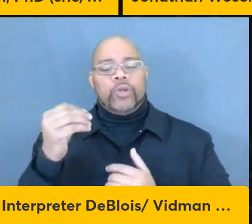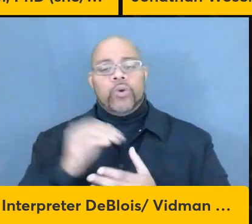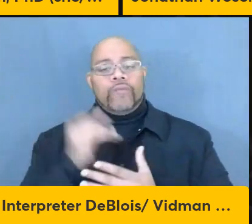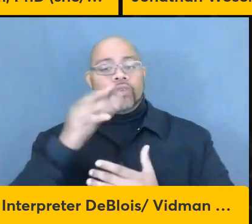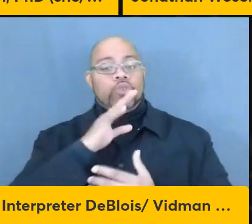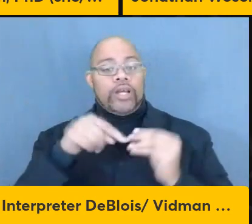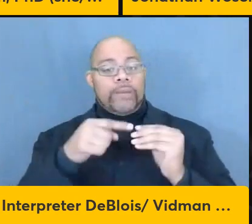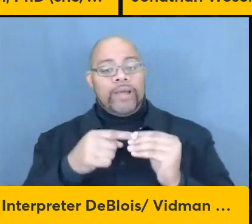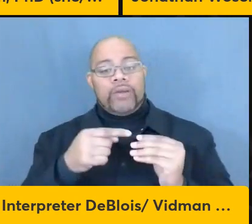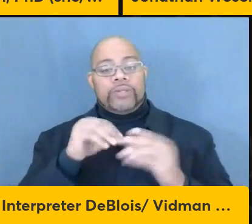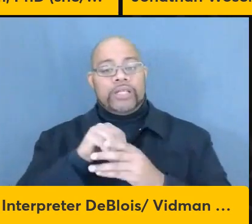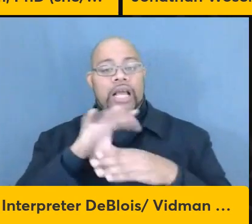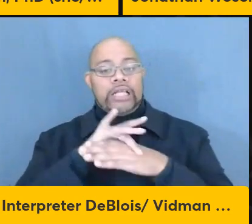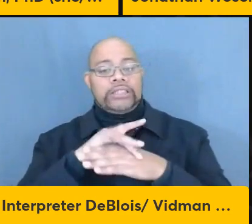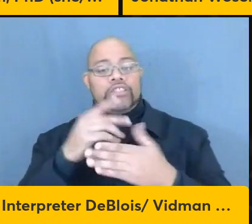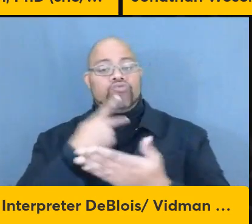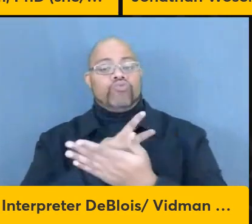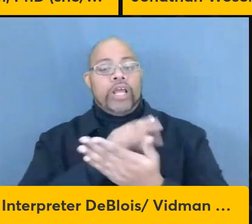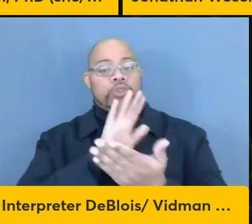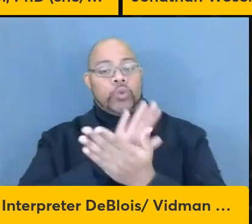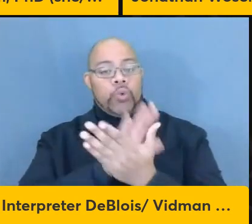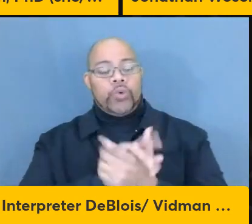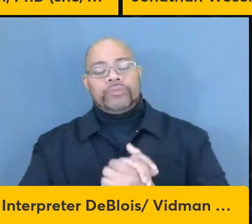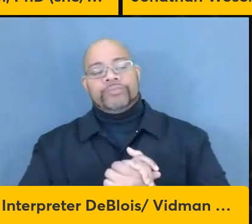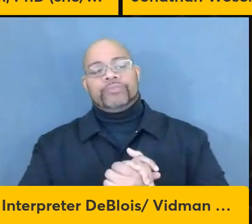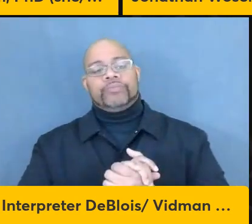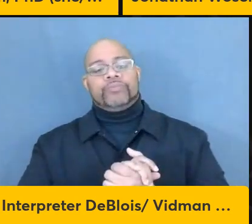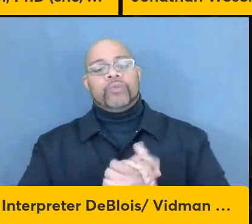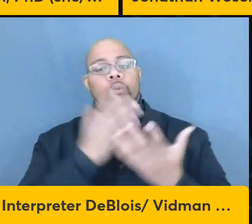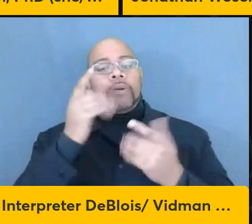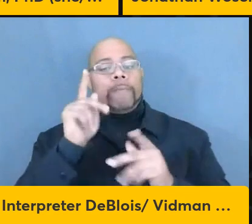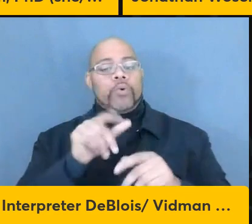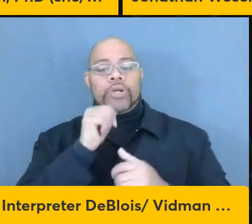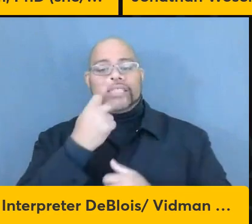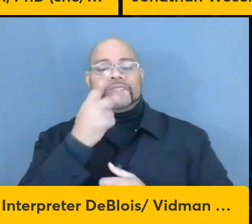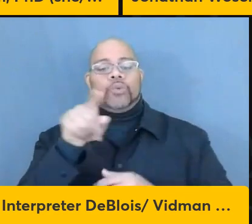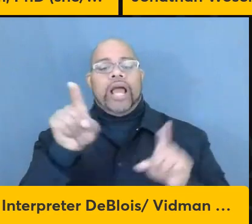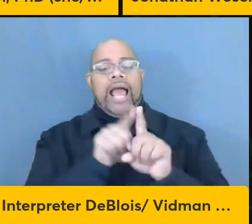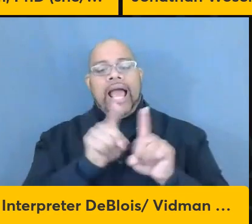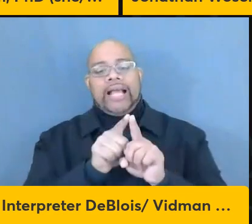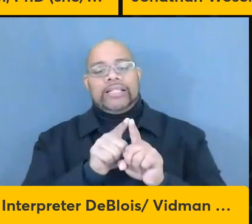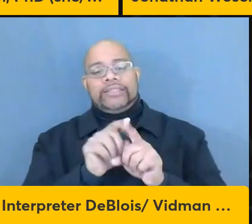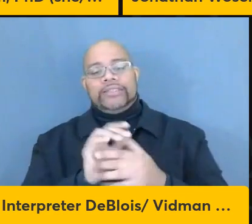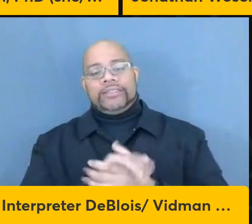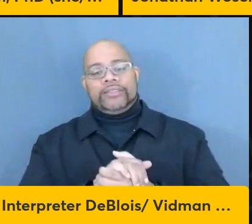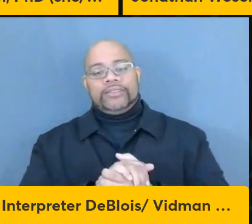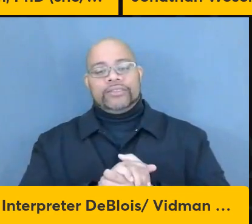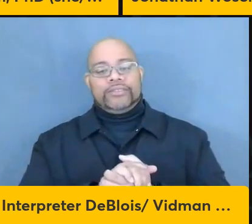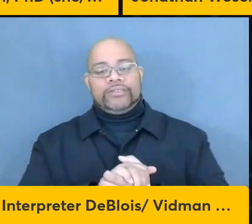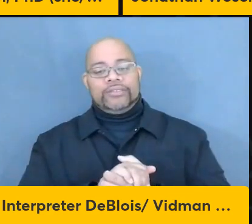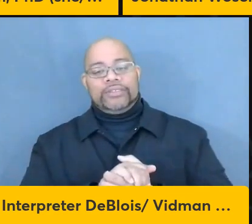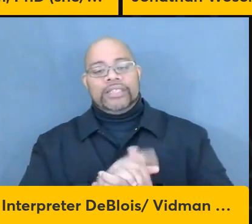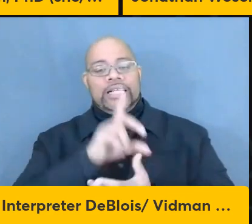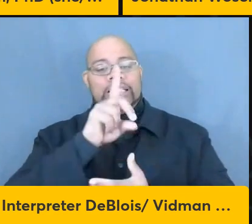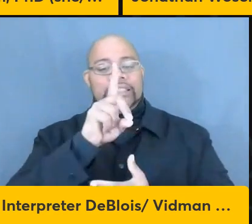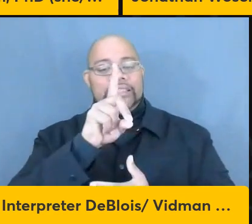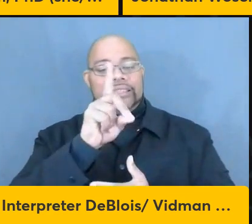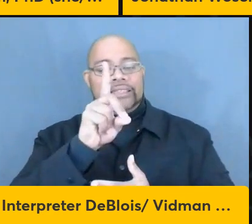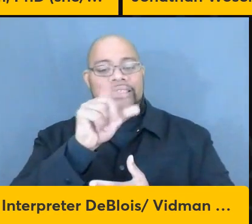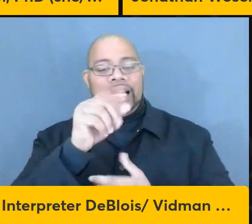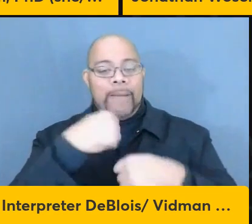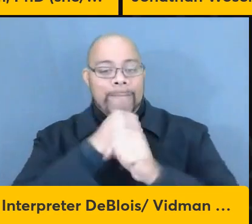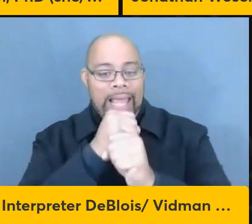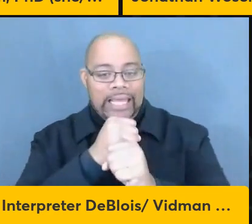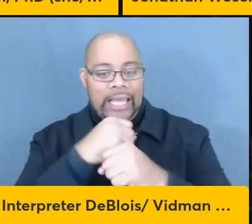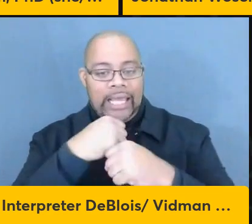we're talking in the context of graduate school, you want someone who doesn't just see you as a data generating machine or